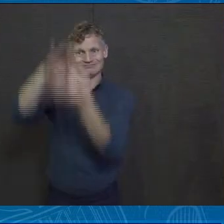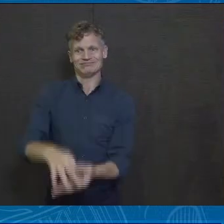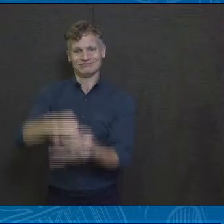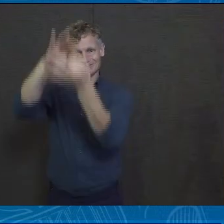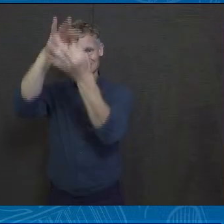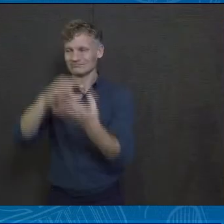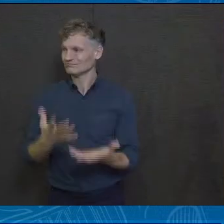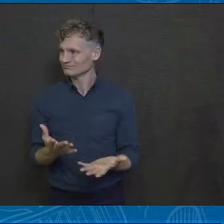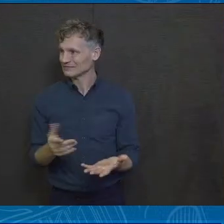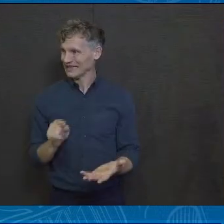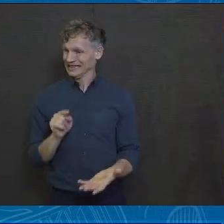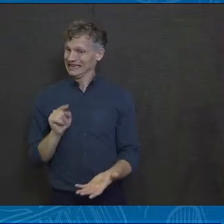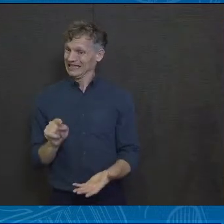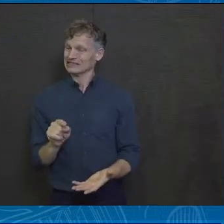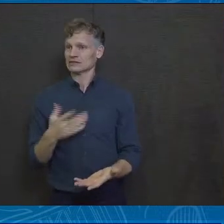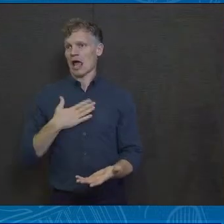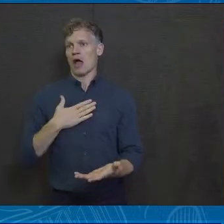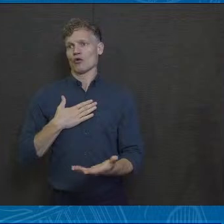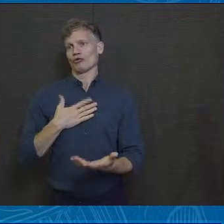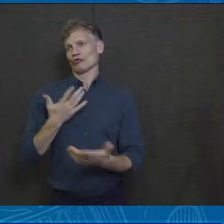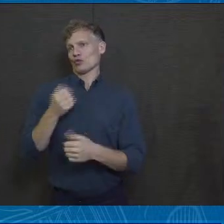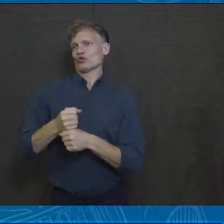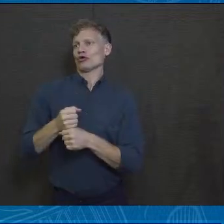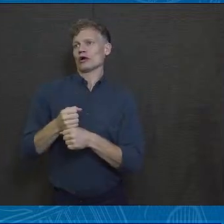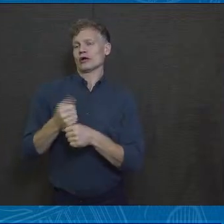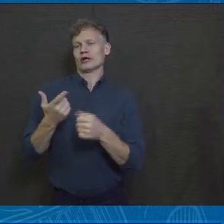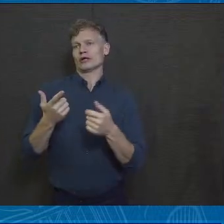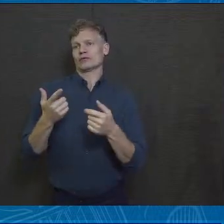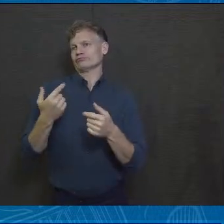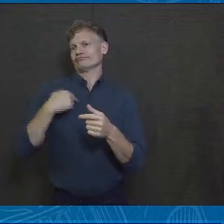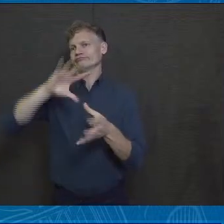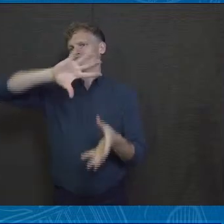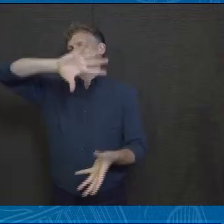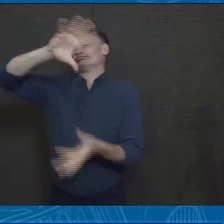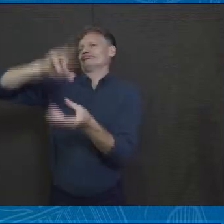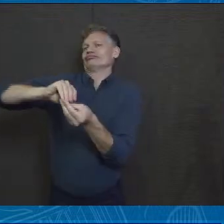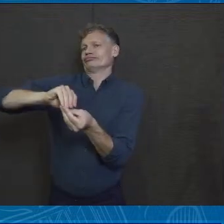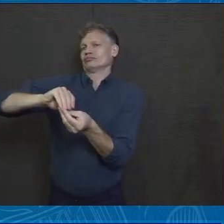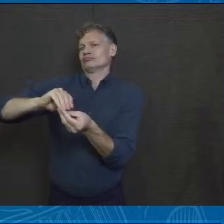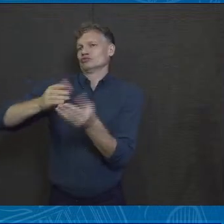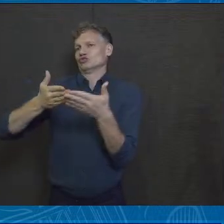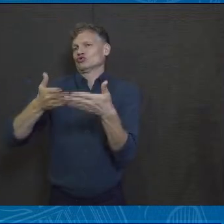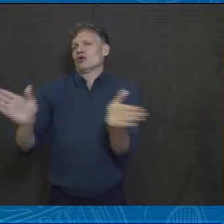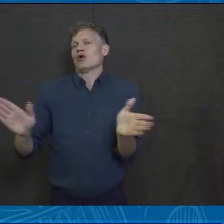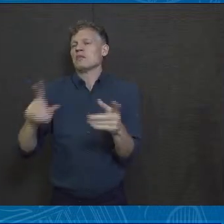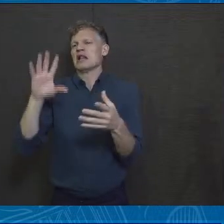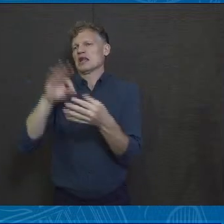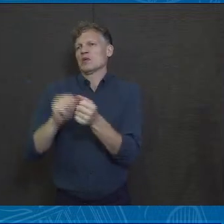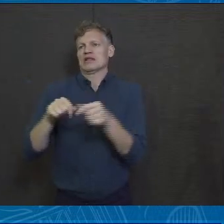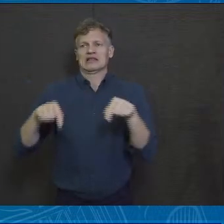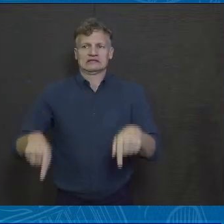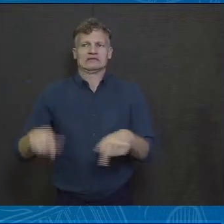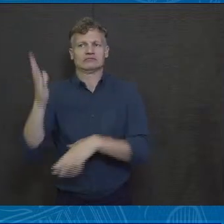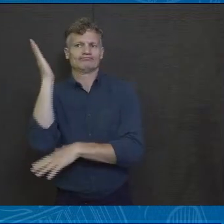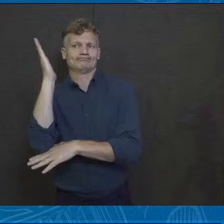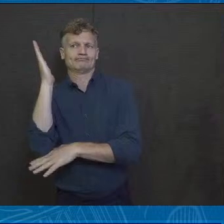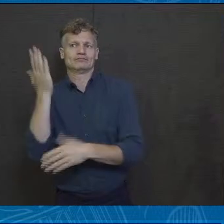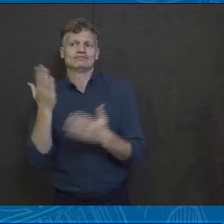quite a lot, but it's just a summary of what we are doing related to this session. Thank you very much.